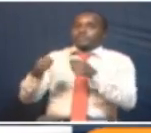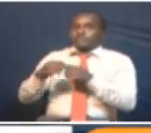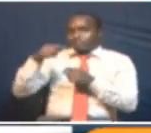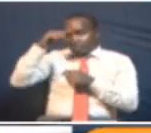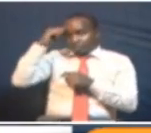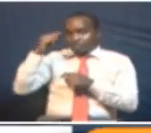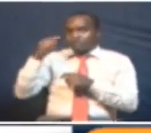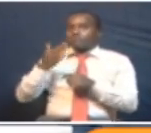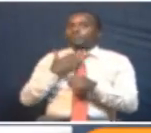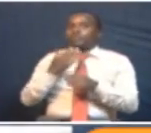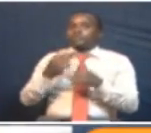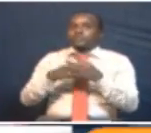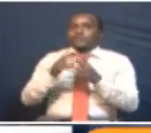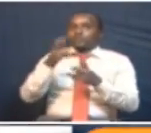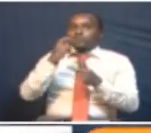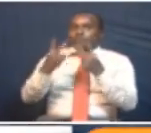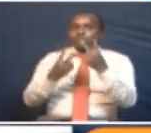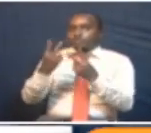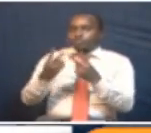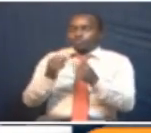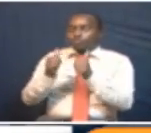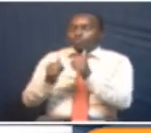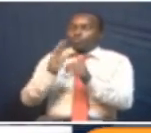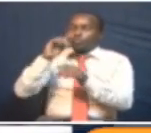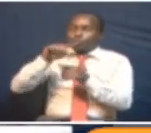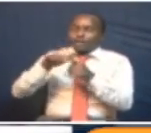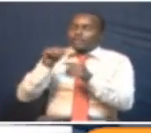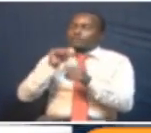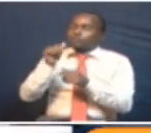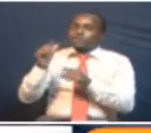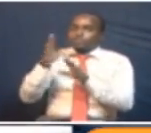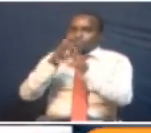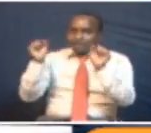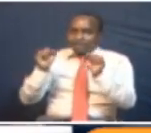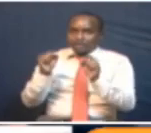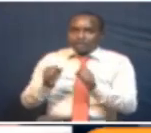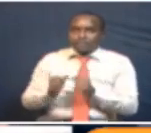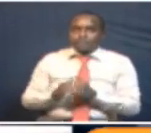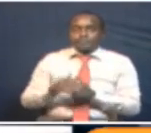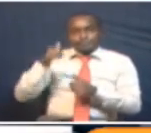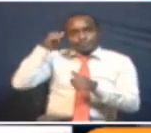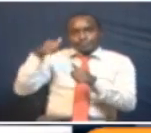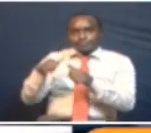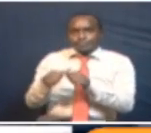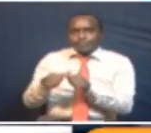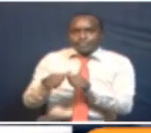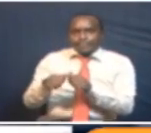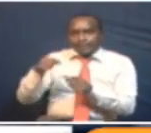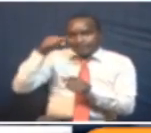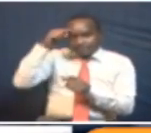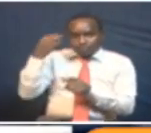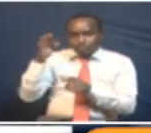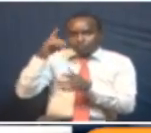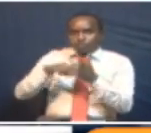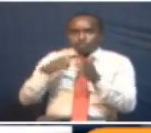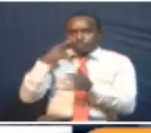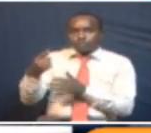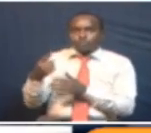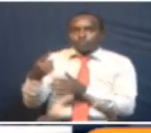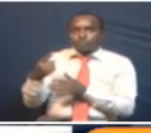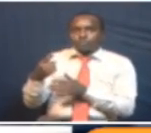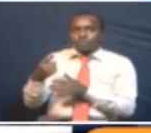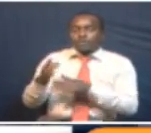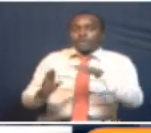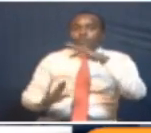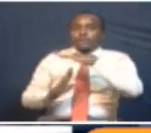in 2022 when he will not be president. So I think even him now, it's open to him. Remember, because of what we saw now with the Supreme